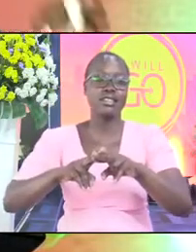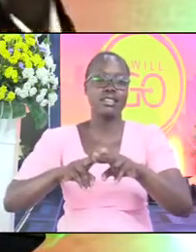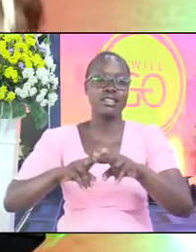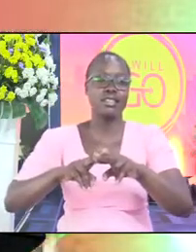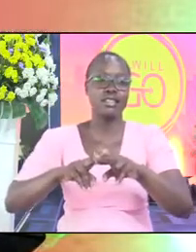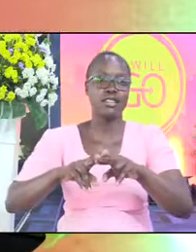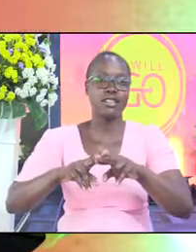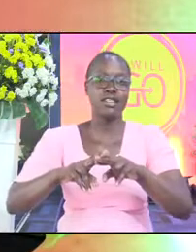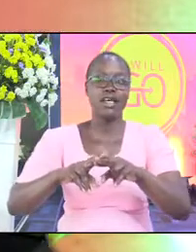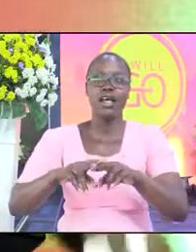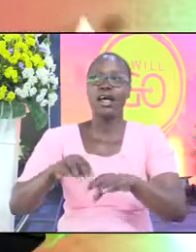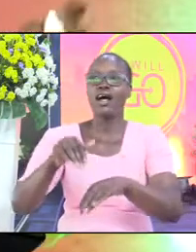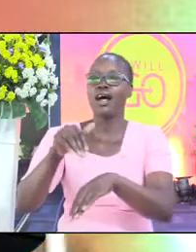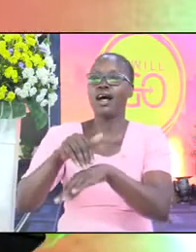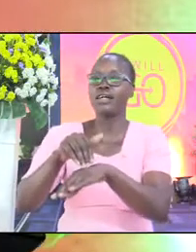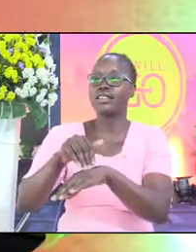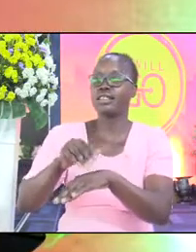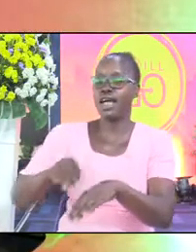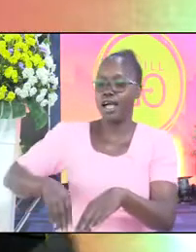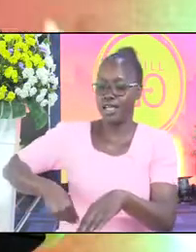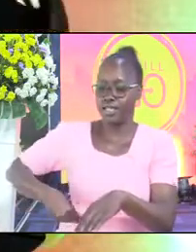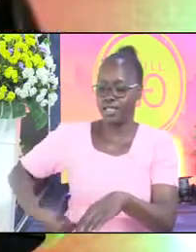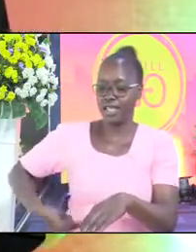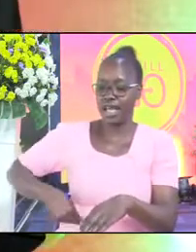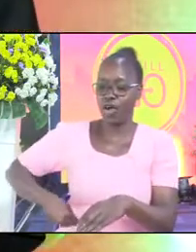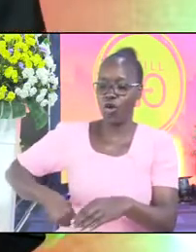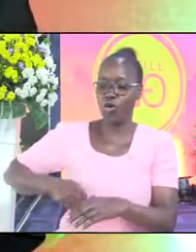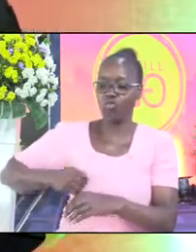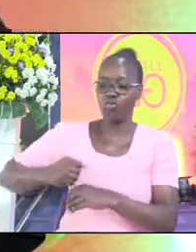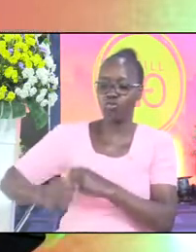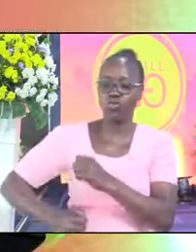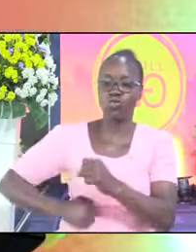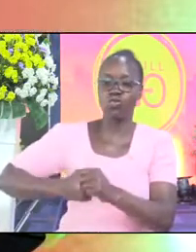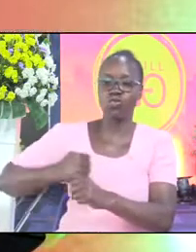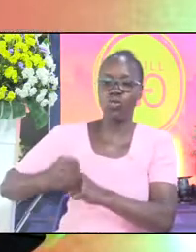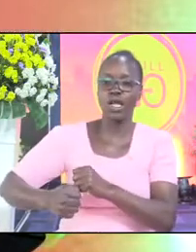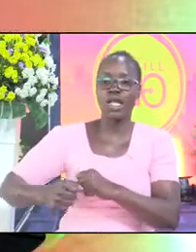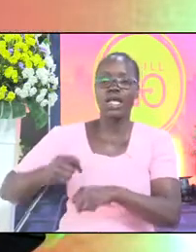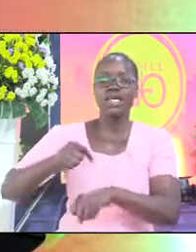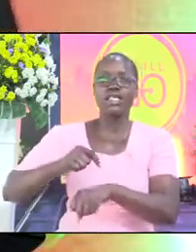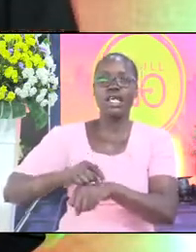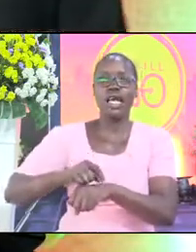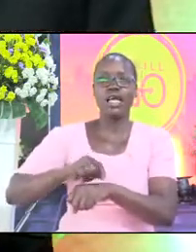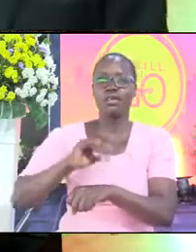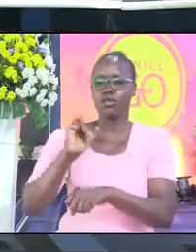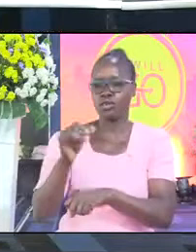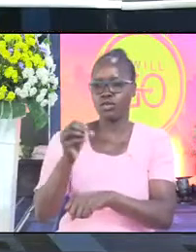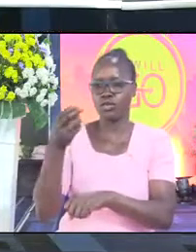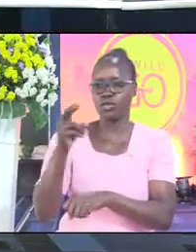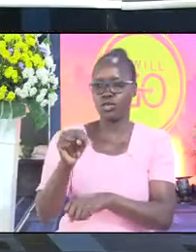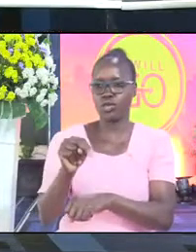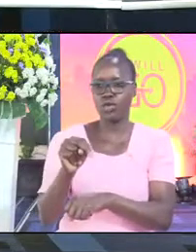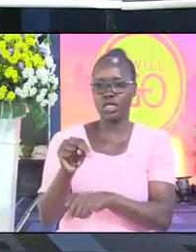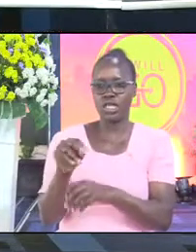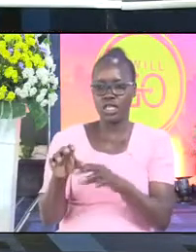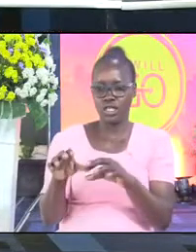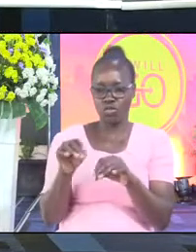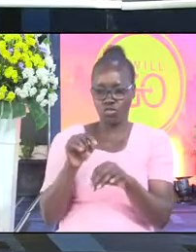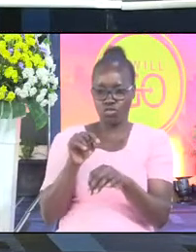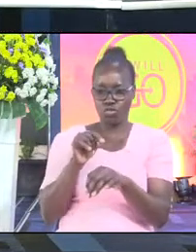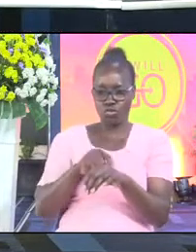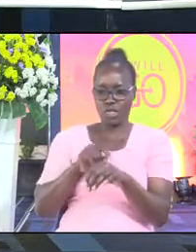at Jacob's well. Now, I believe that when John wrote this, he took his